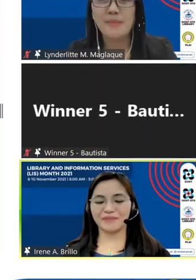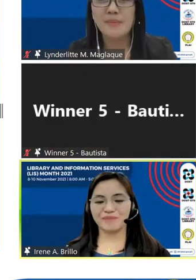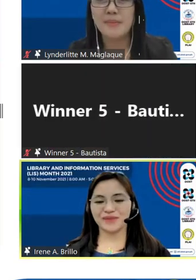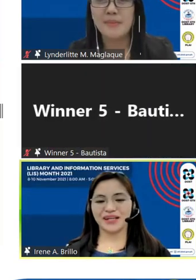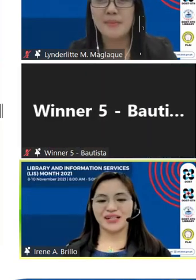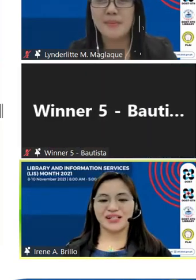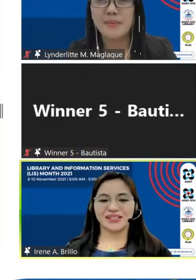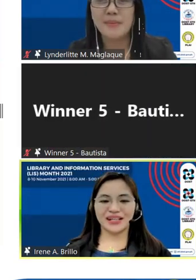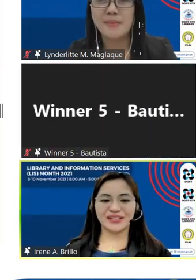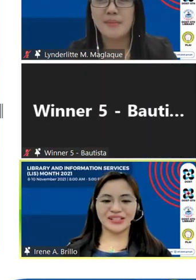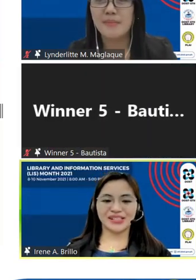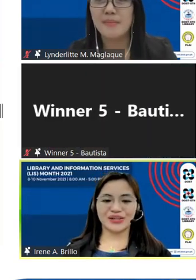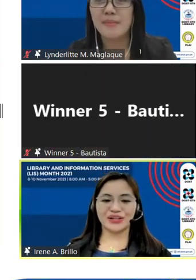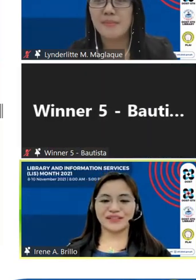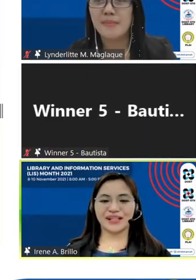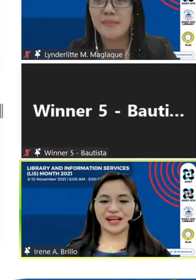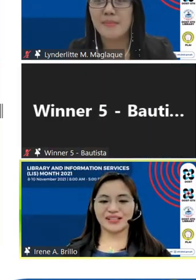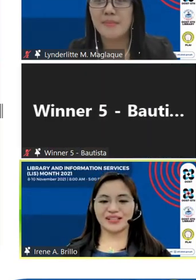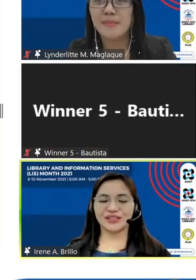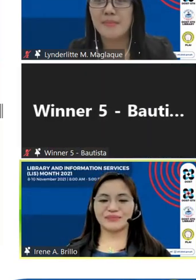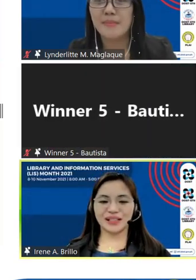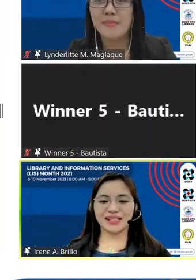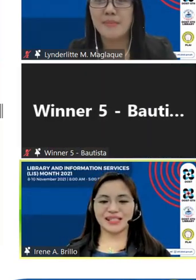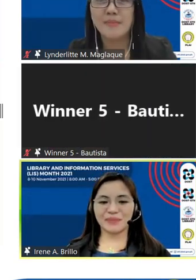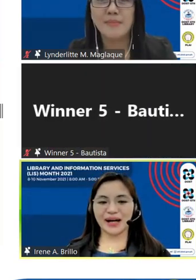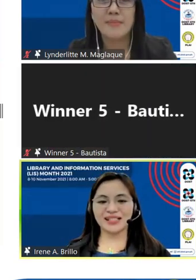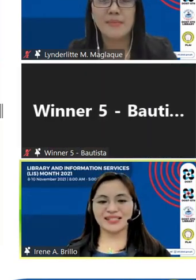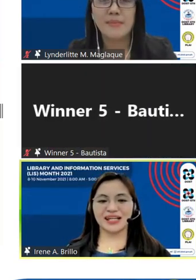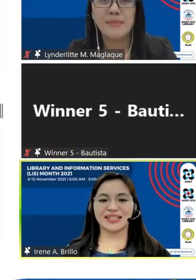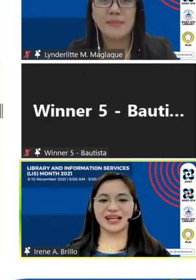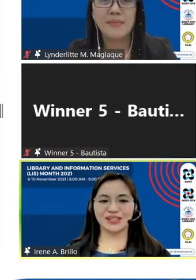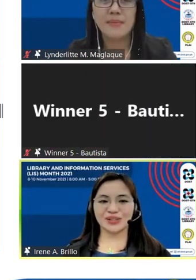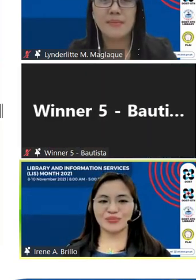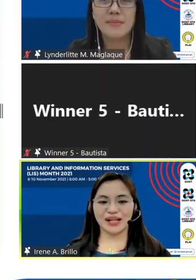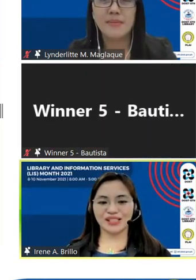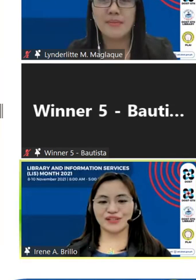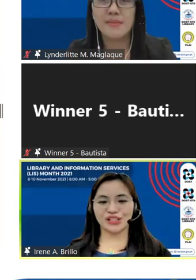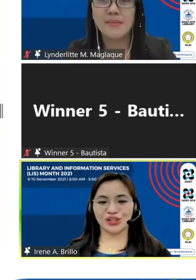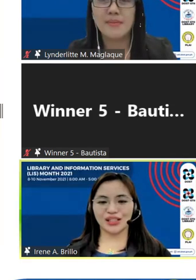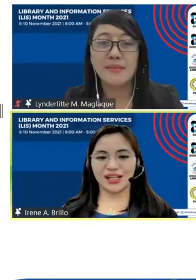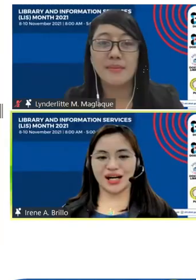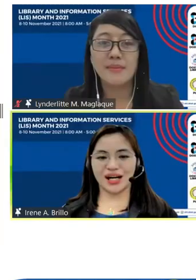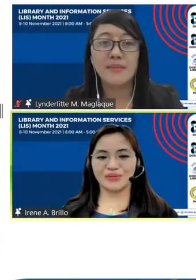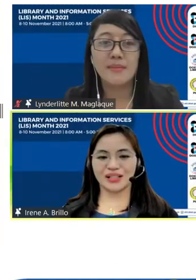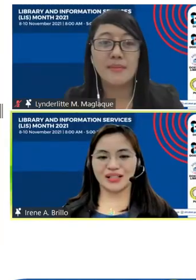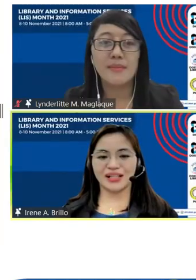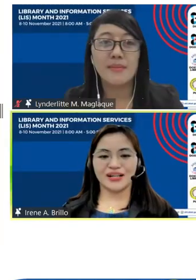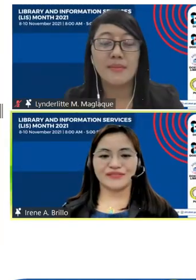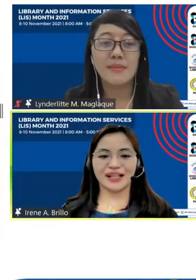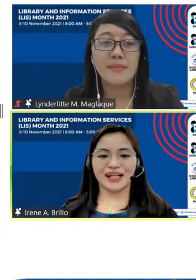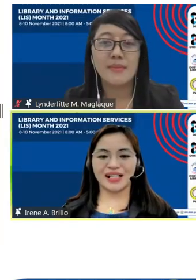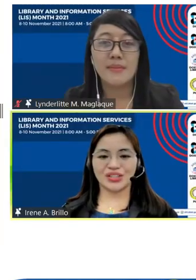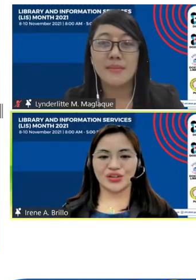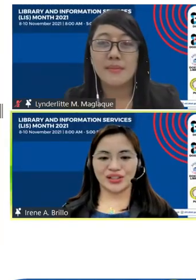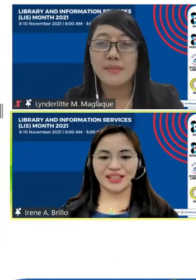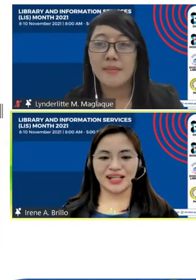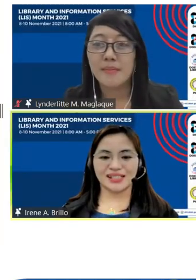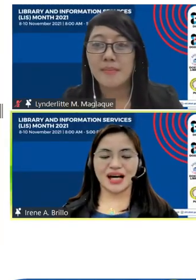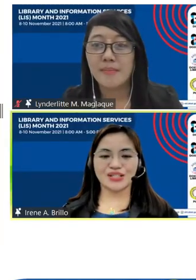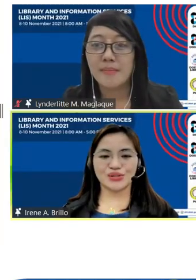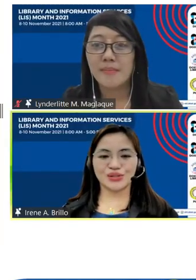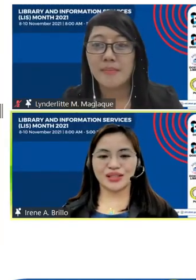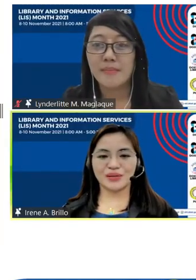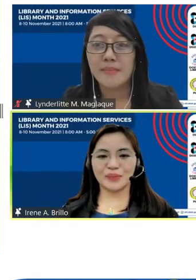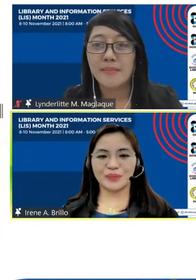our senders of the or participants. Ayan, thank you so much for joining our fan art